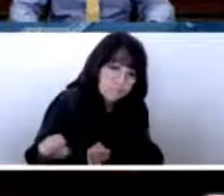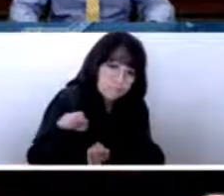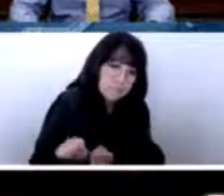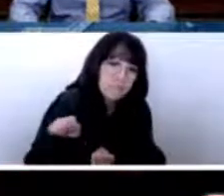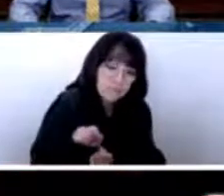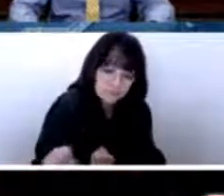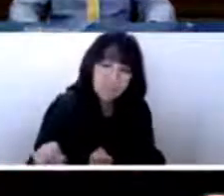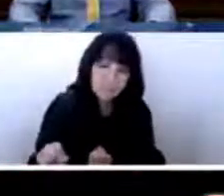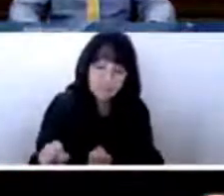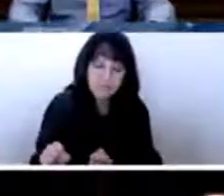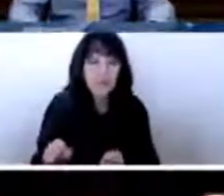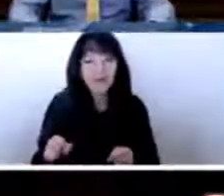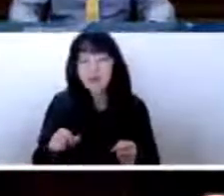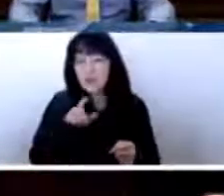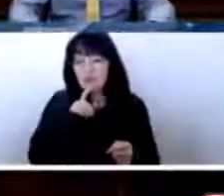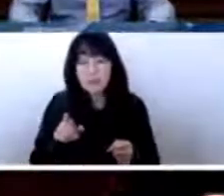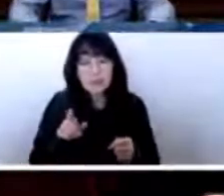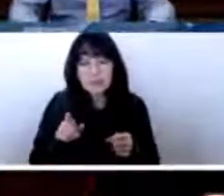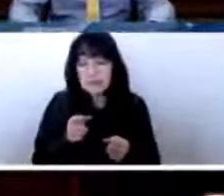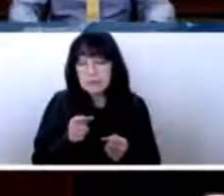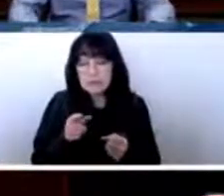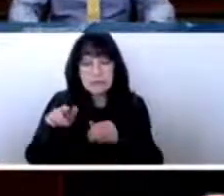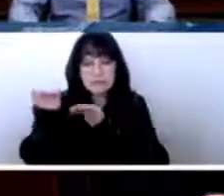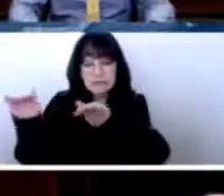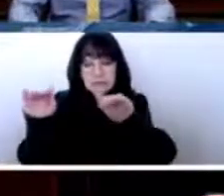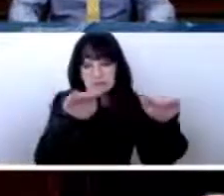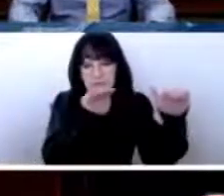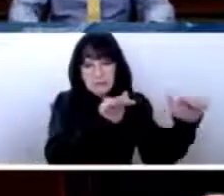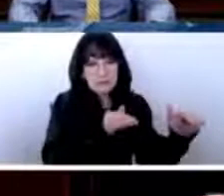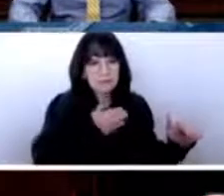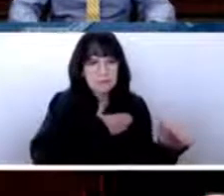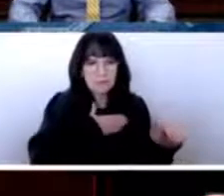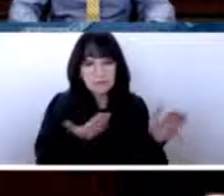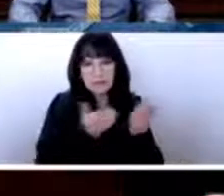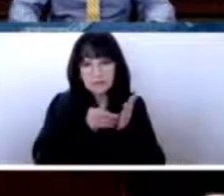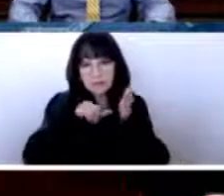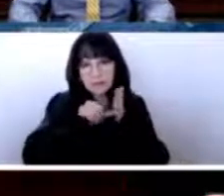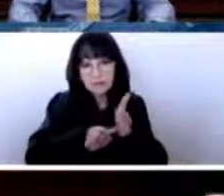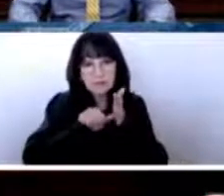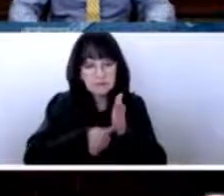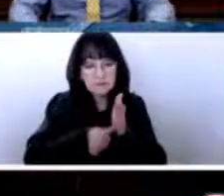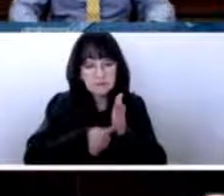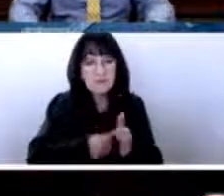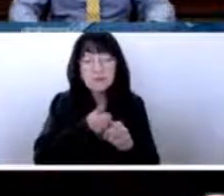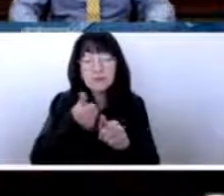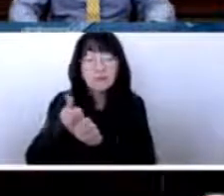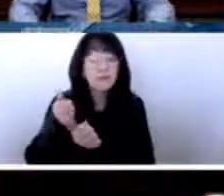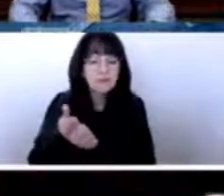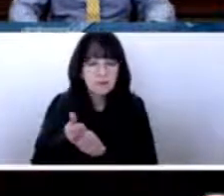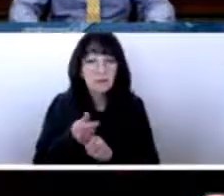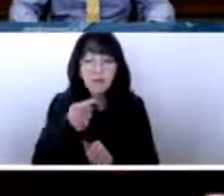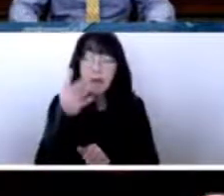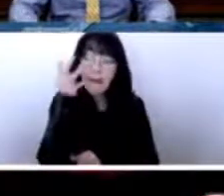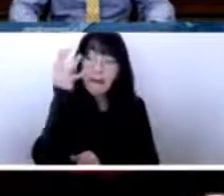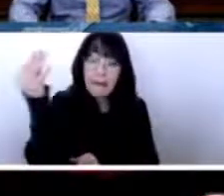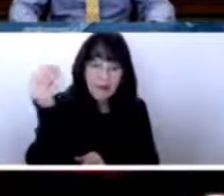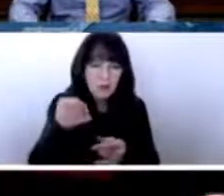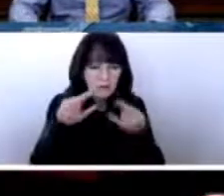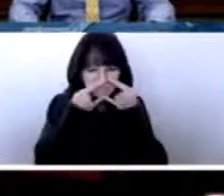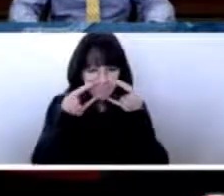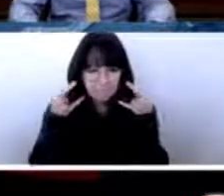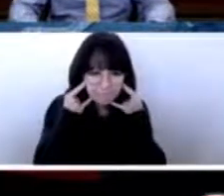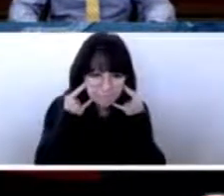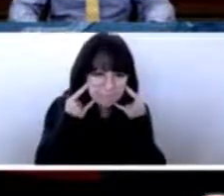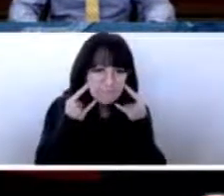wear a mask when you're indoors in public places, to get vaccinated if you're not, to get your second vaccination if you only